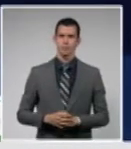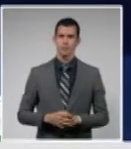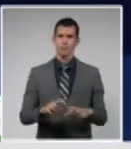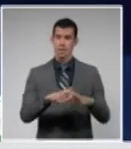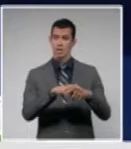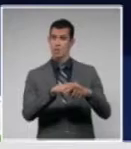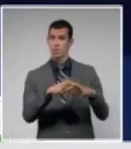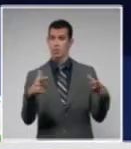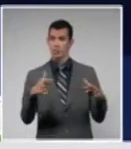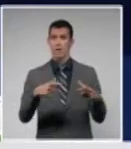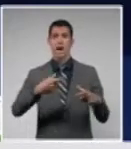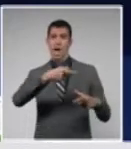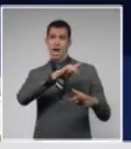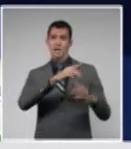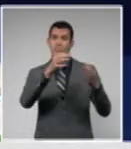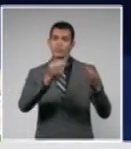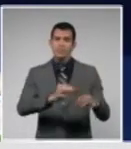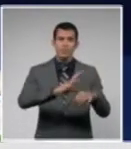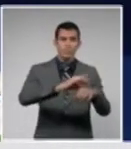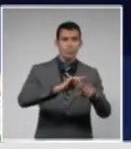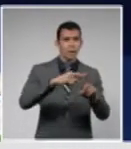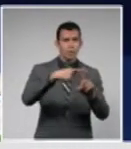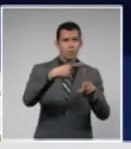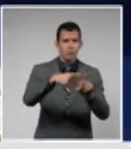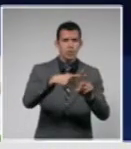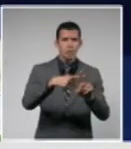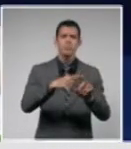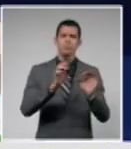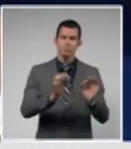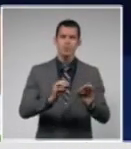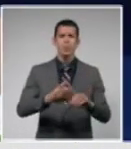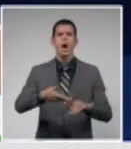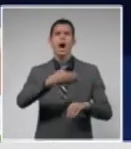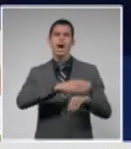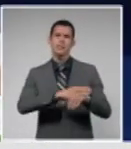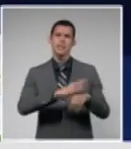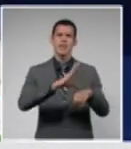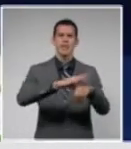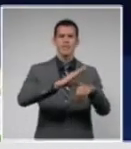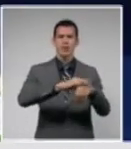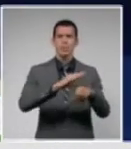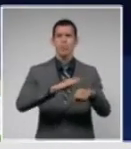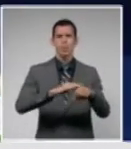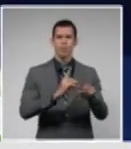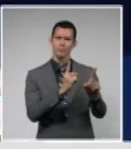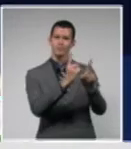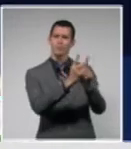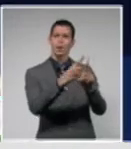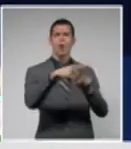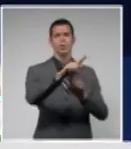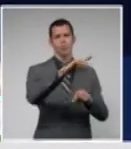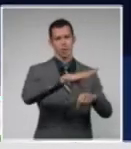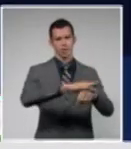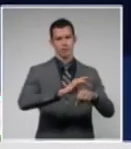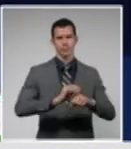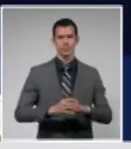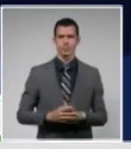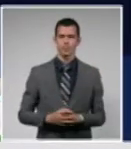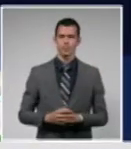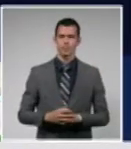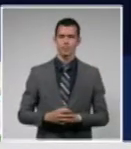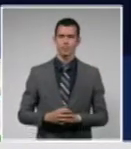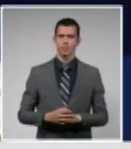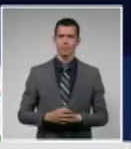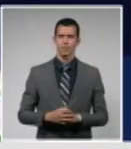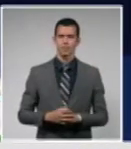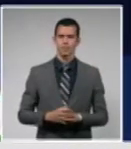is yet to be determined. Therefore, the source of infection in 72 cases reported over the last